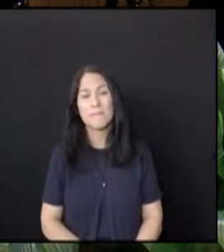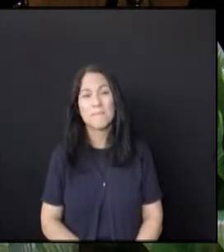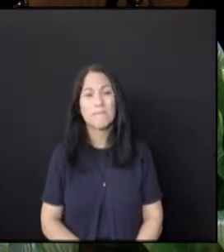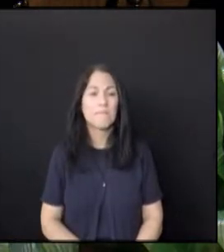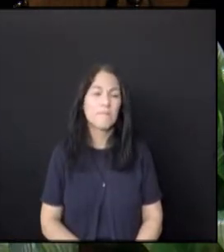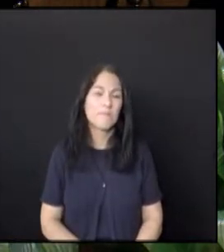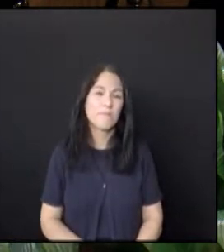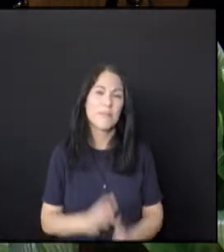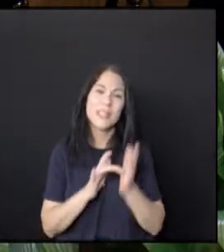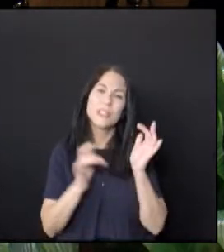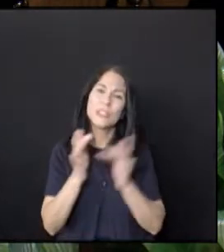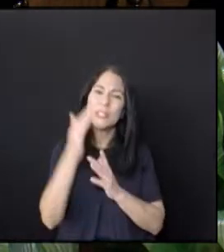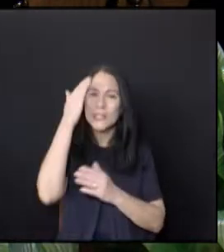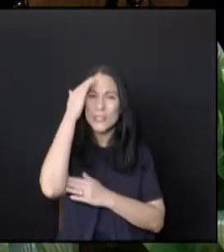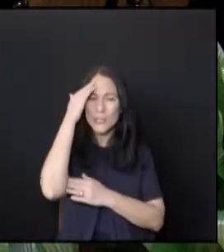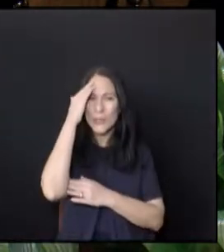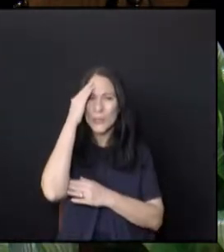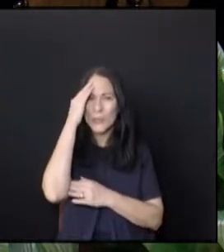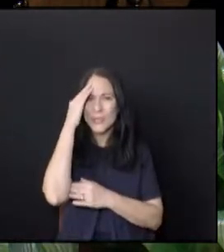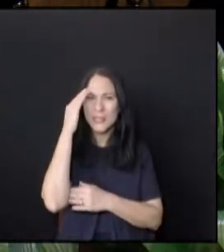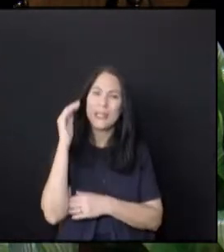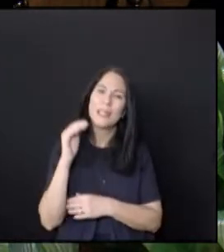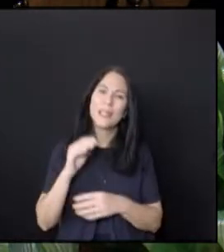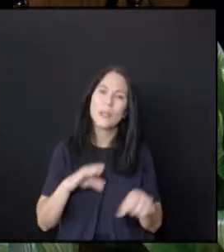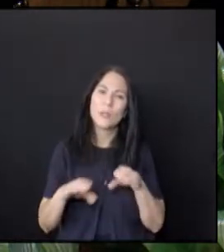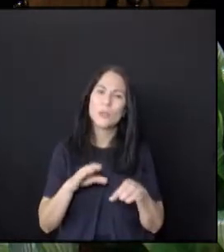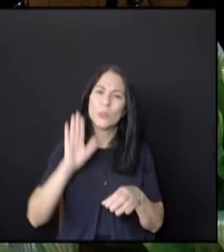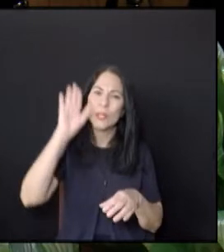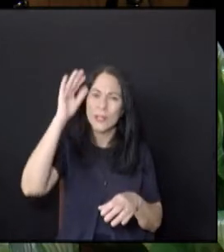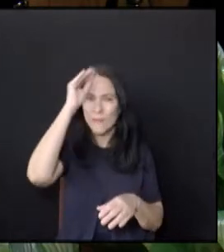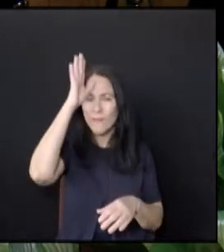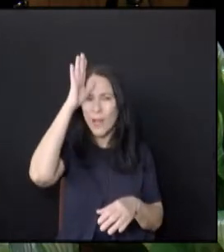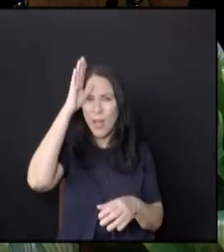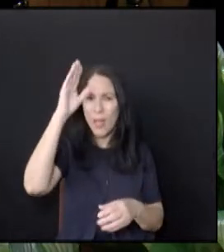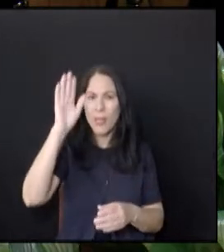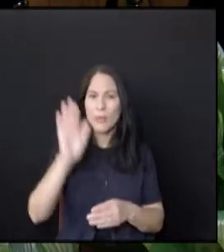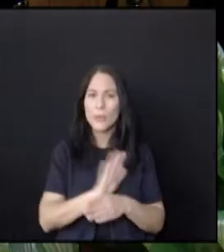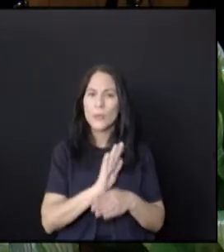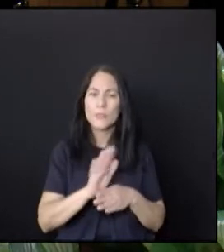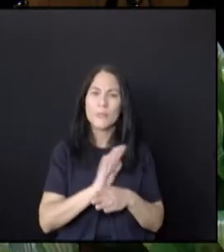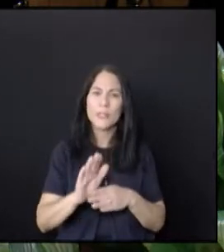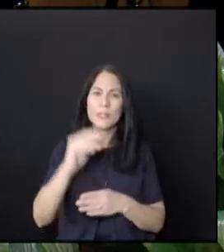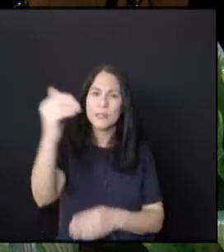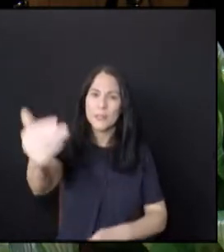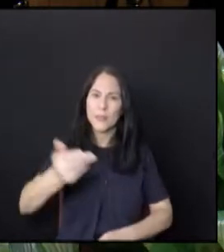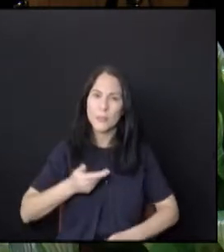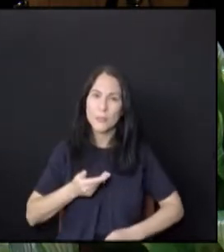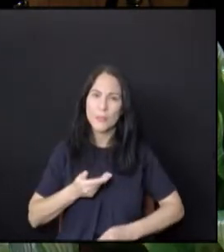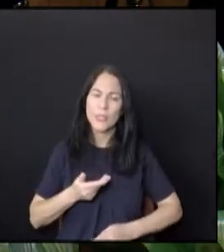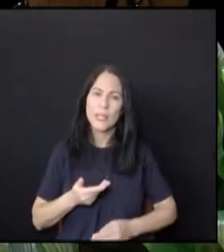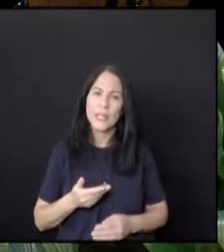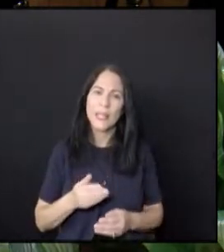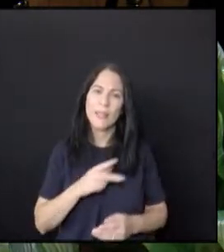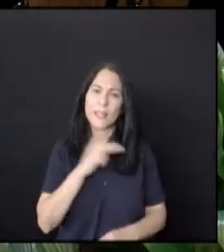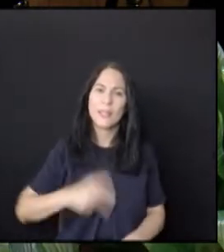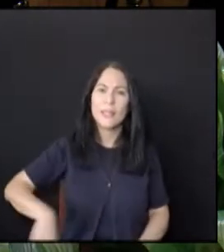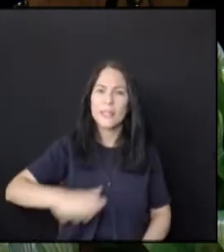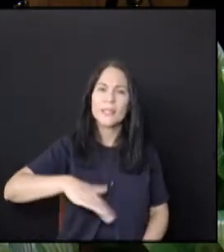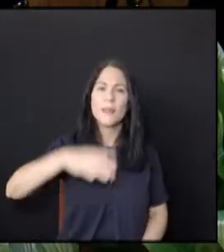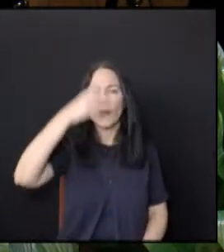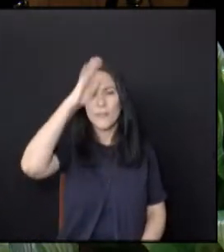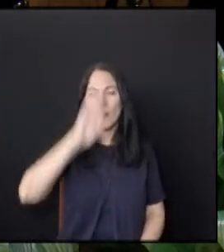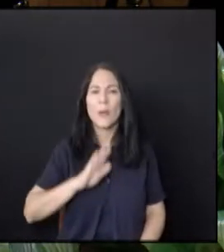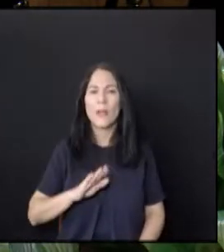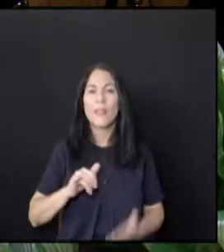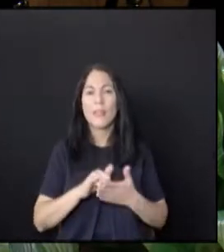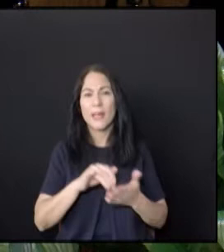Jesus knows that he is about his Father's business in ushering in this kingdom of God, and that has been his sole purpose from the beginning. Remember,